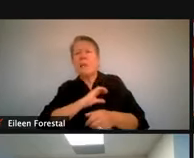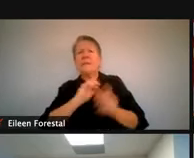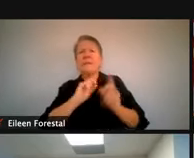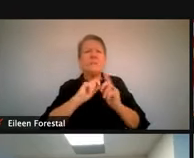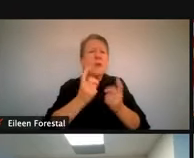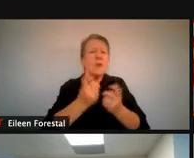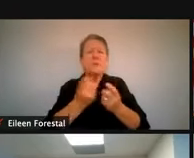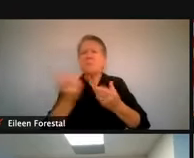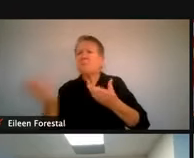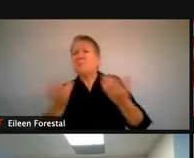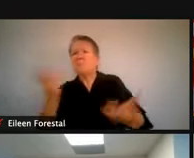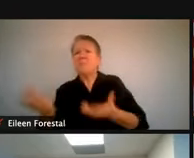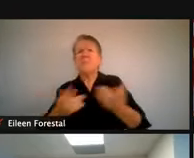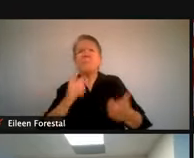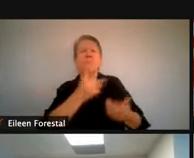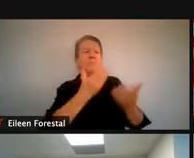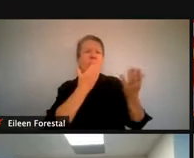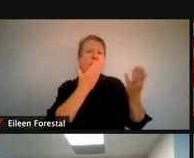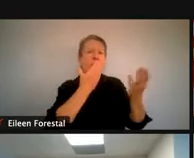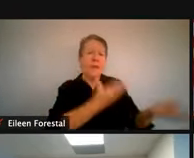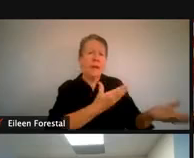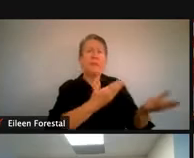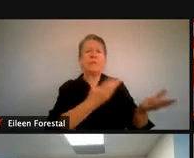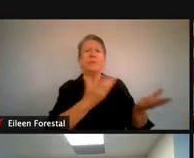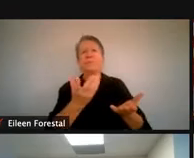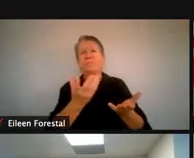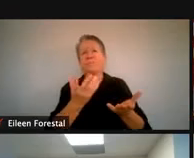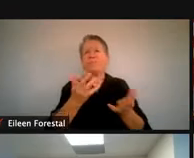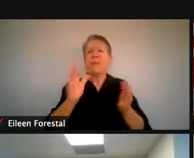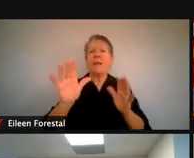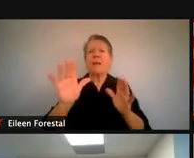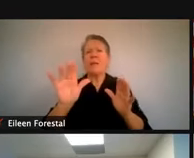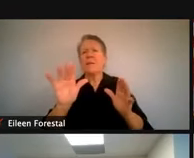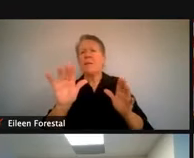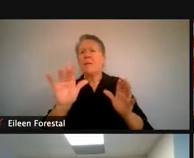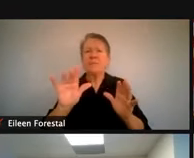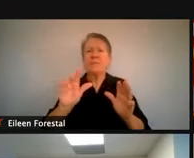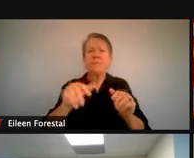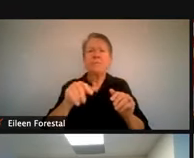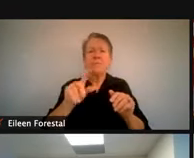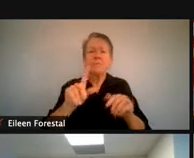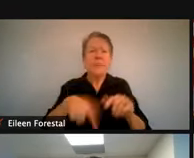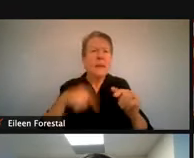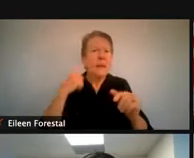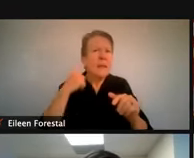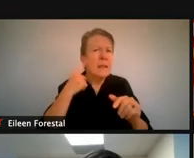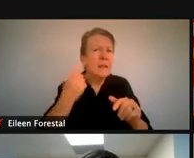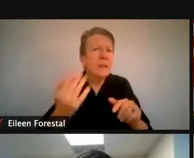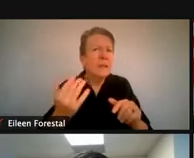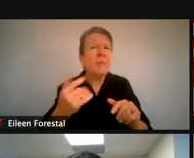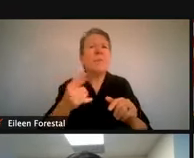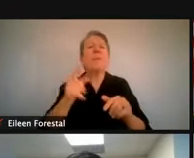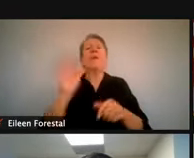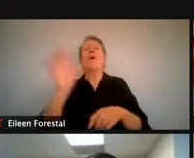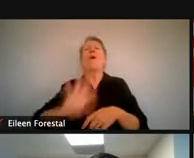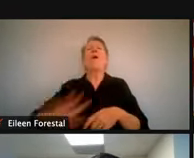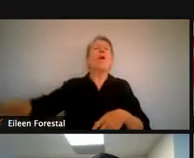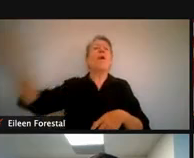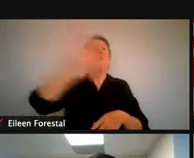Thank you. And with regards to the various disasters around the country,